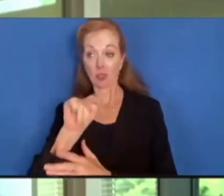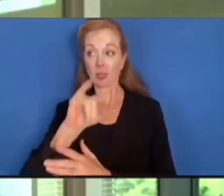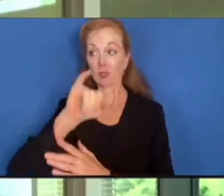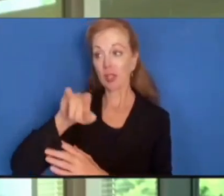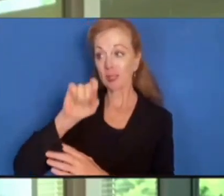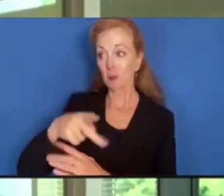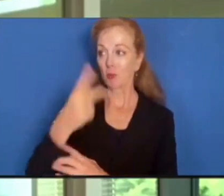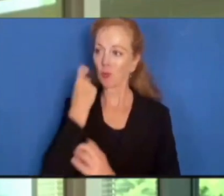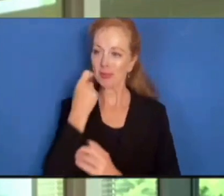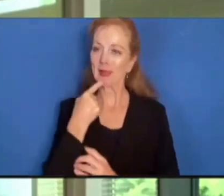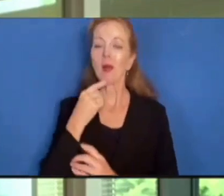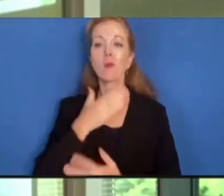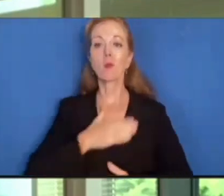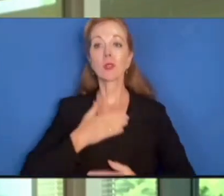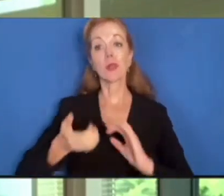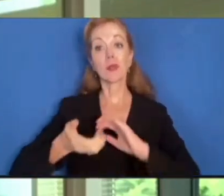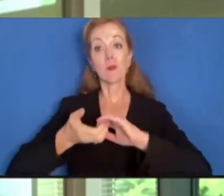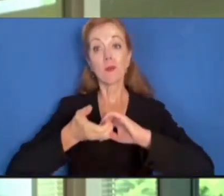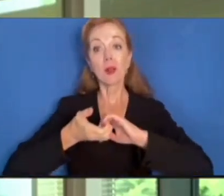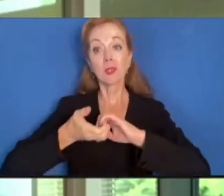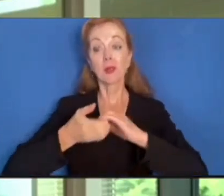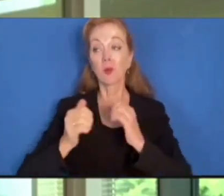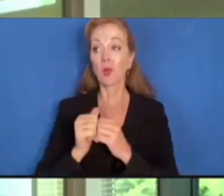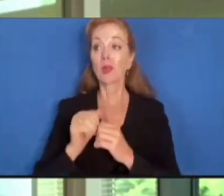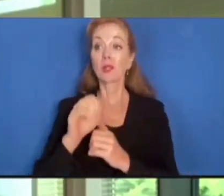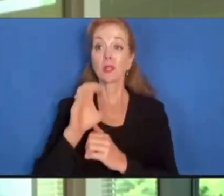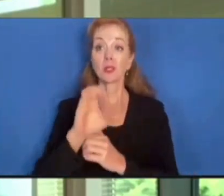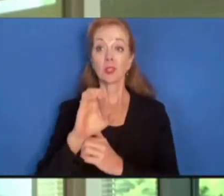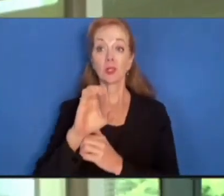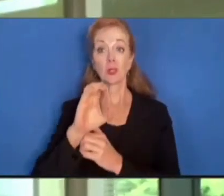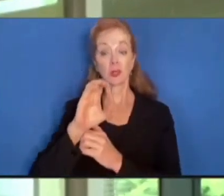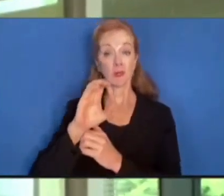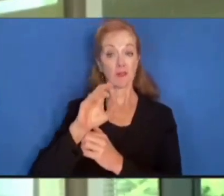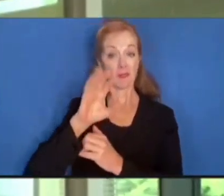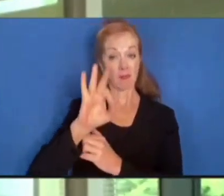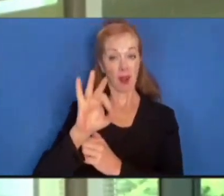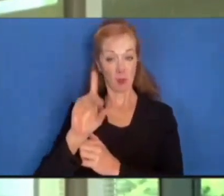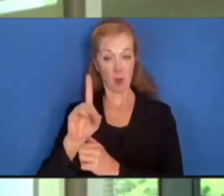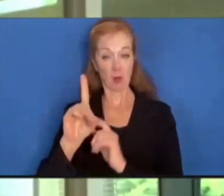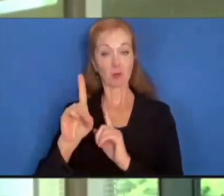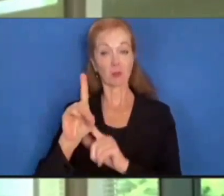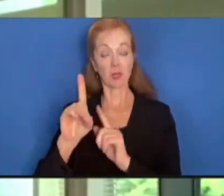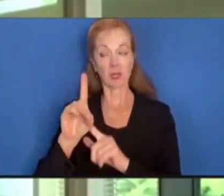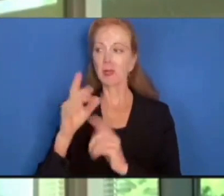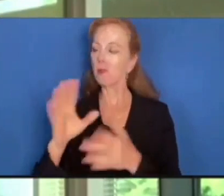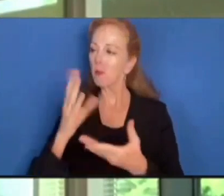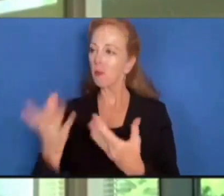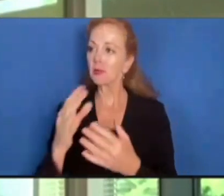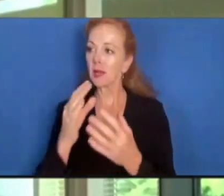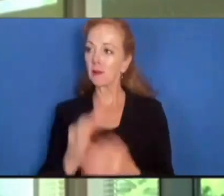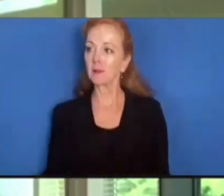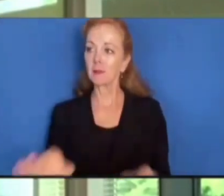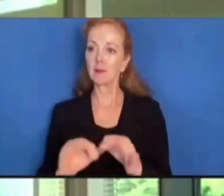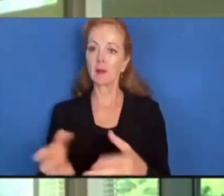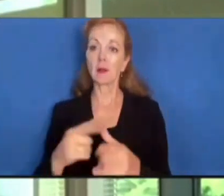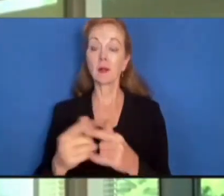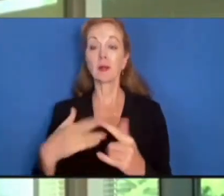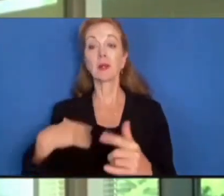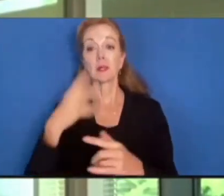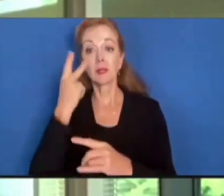we have with Charlotte Fire Department. The hazmat unit is an integral part of our team. If you see us out there at Panthers